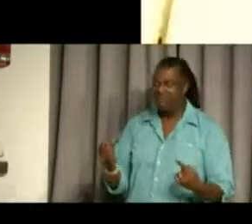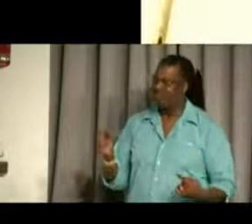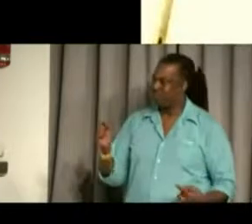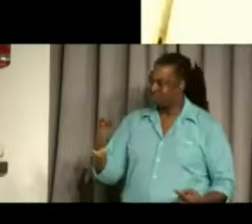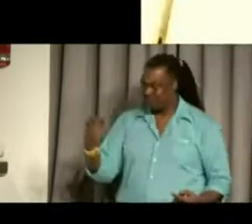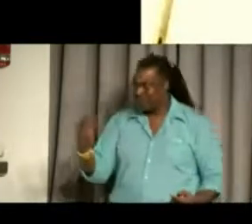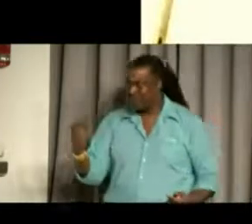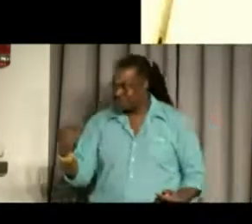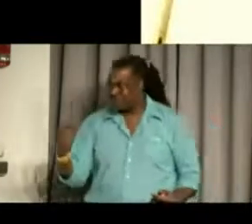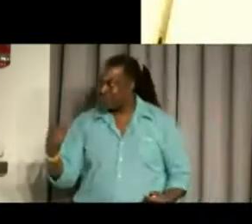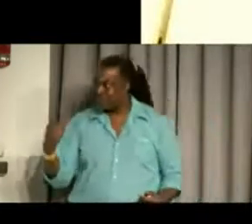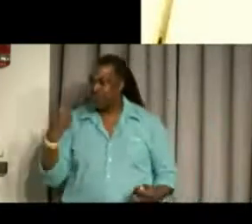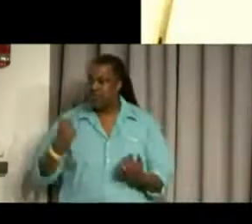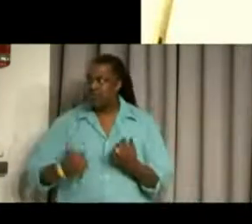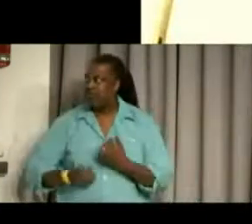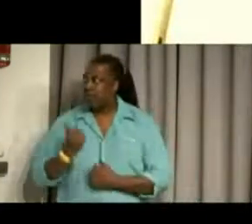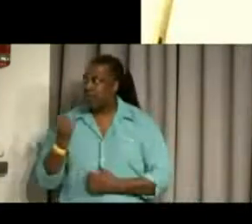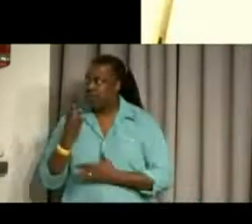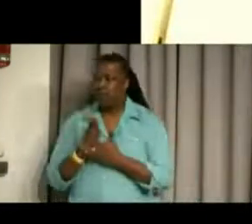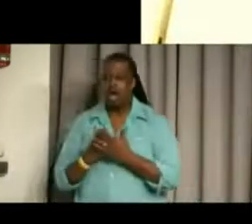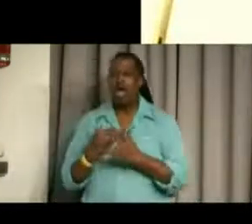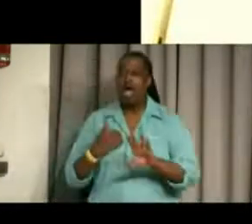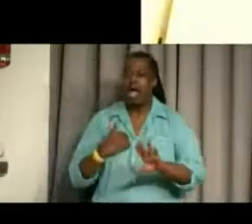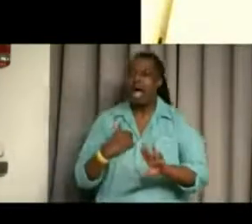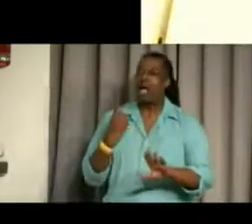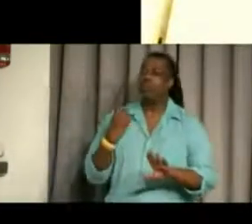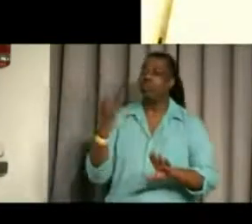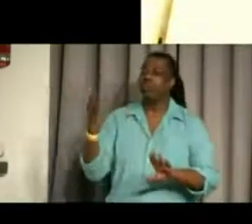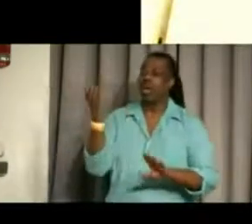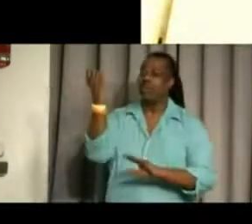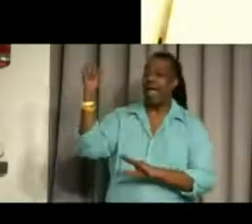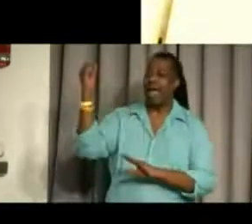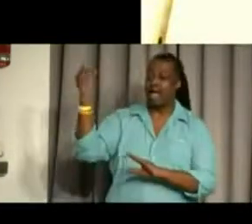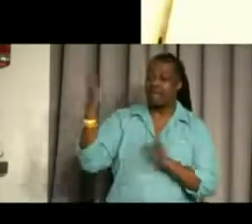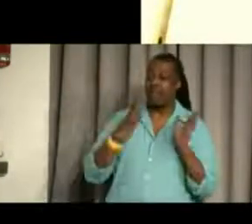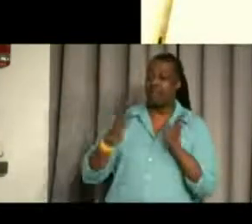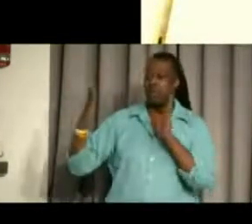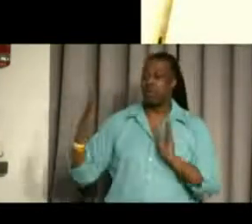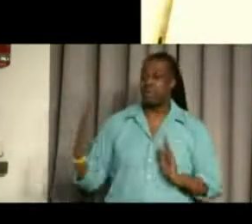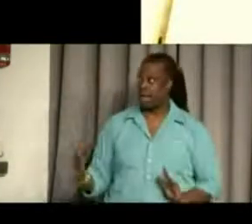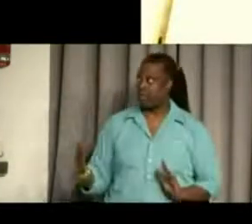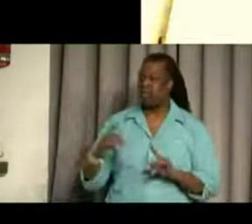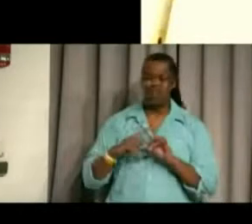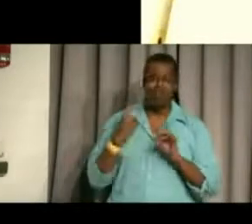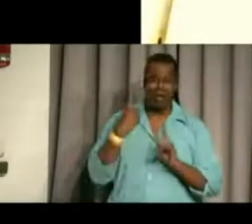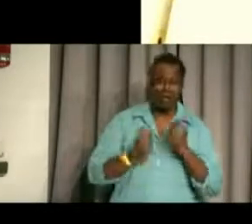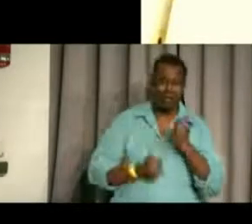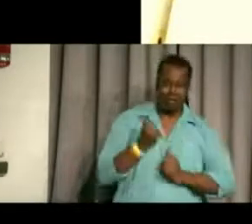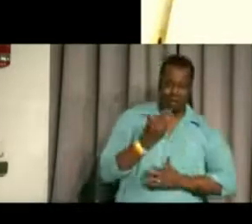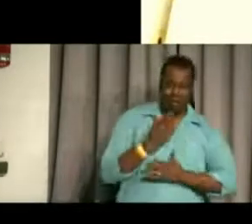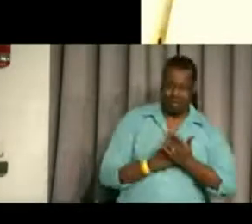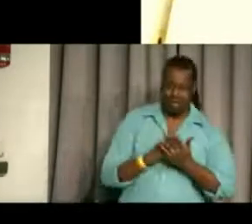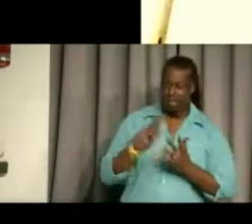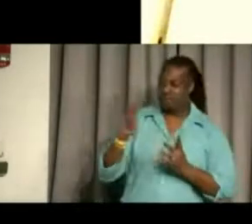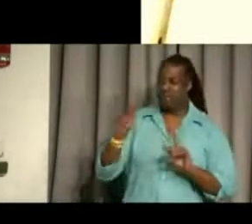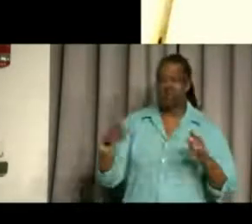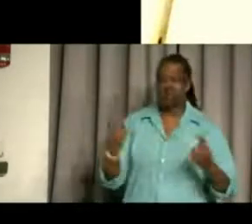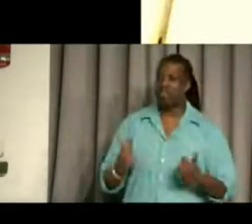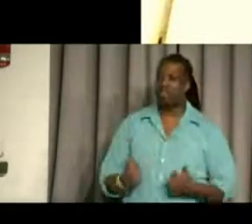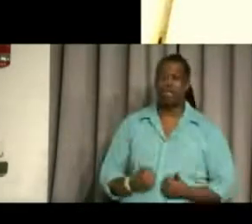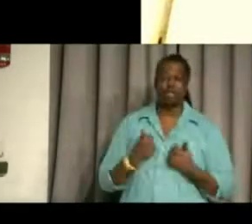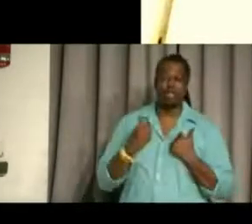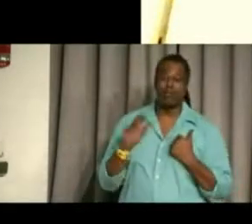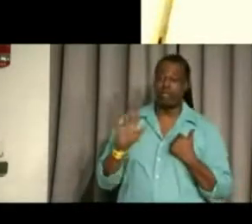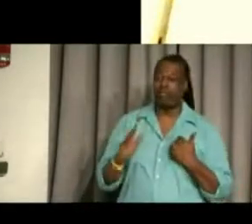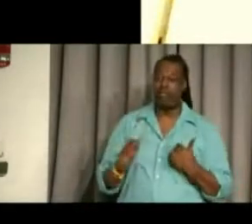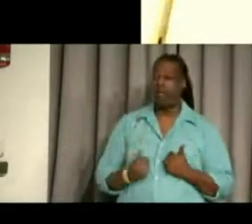Yeah, because for the most part, I mean, I was one of the activists and one of the organizers, but for the most part, people were just living their lives and taking